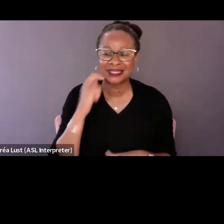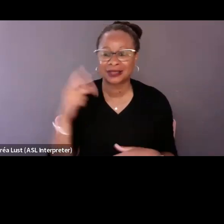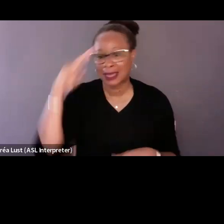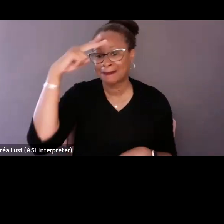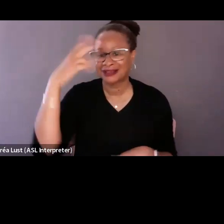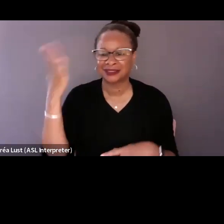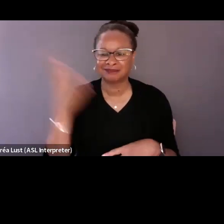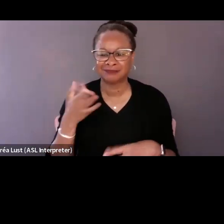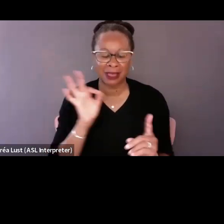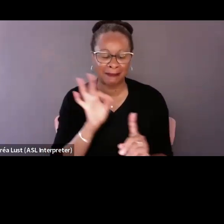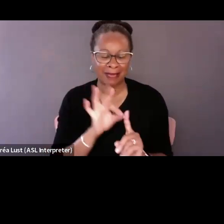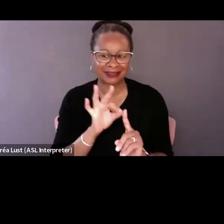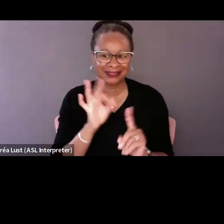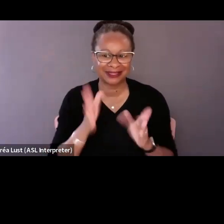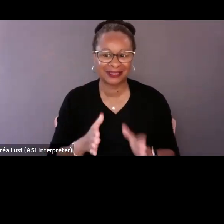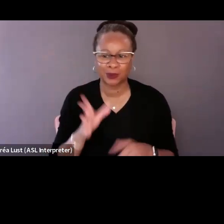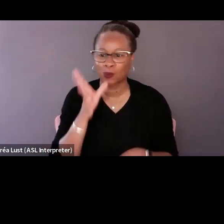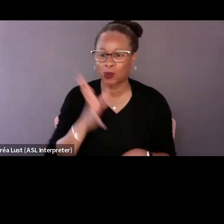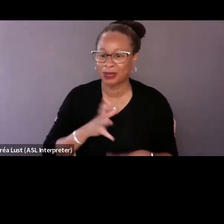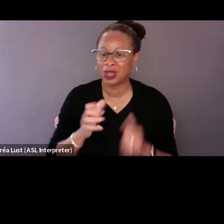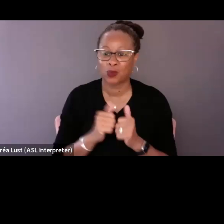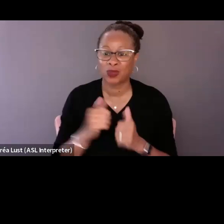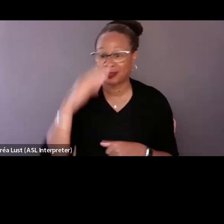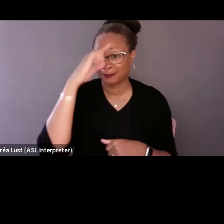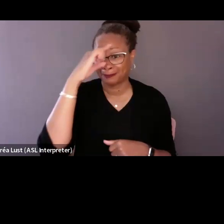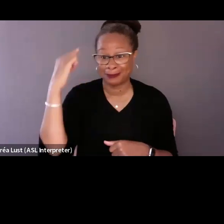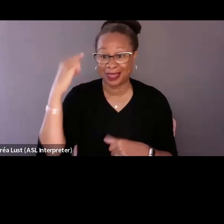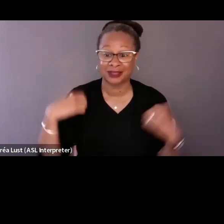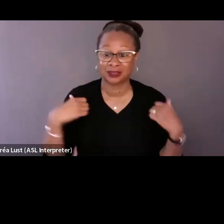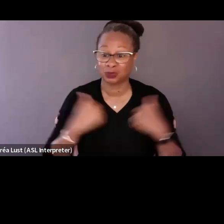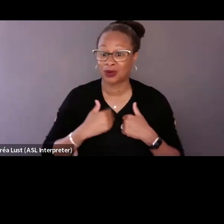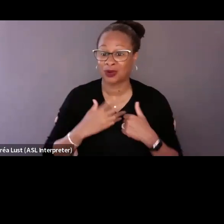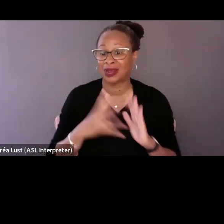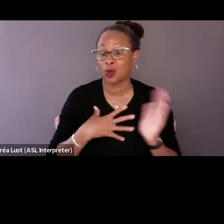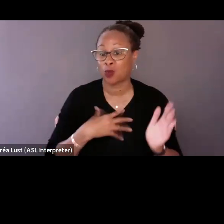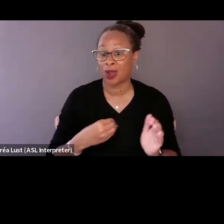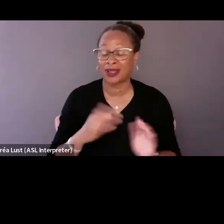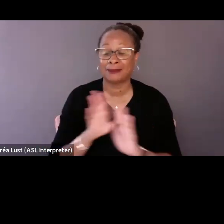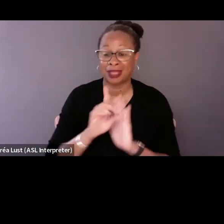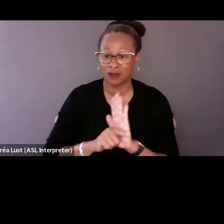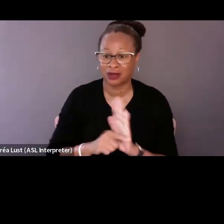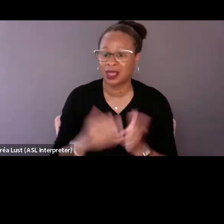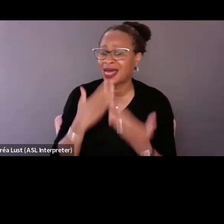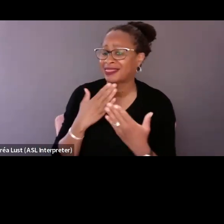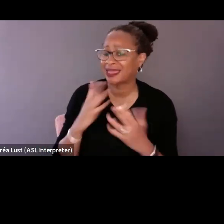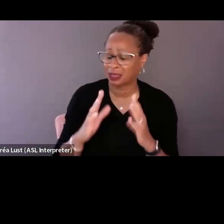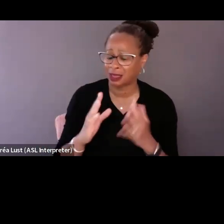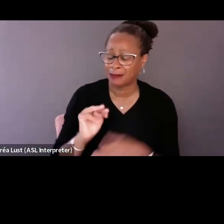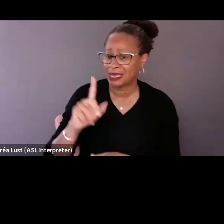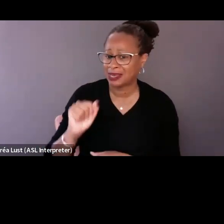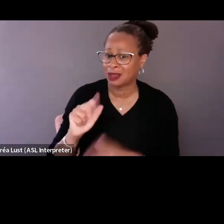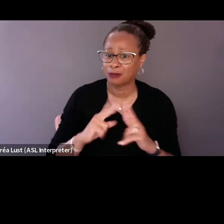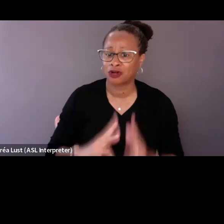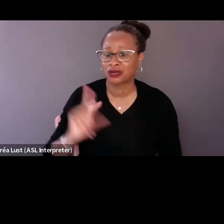Mexican-Palestinian woman wearing a black sweater with a white backdrop. I want to thank our media partners, KCRW